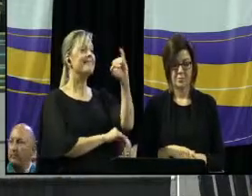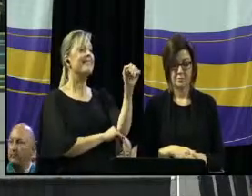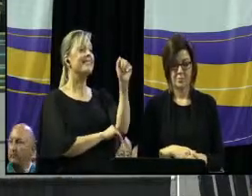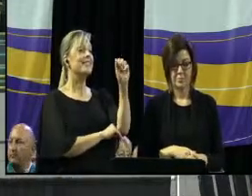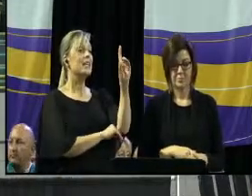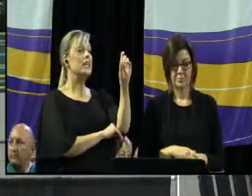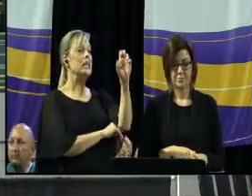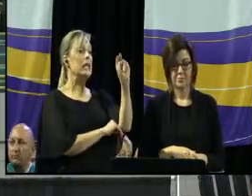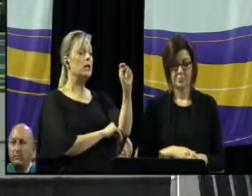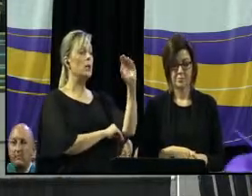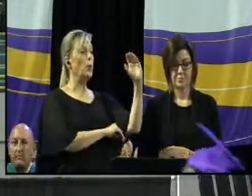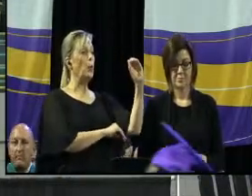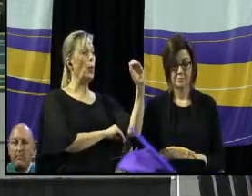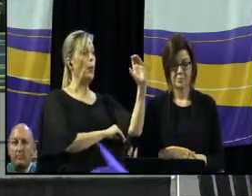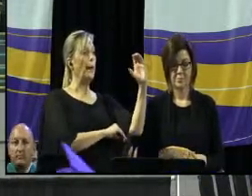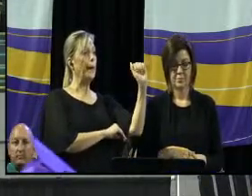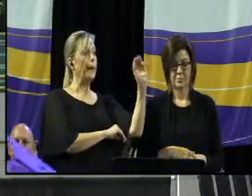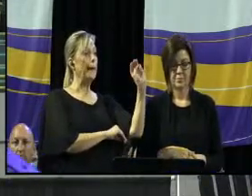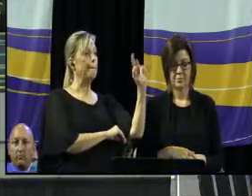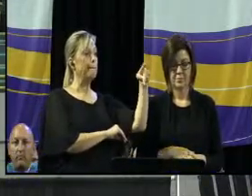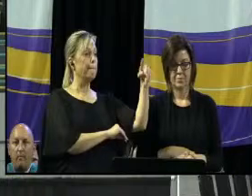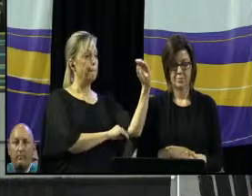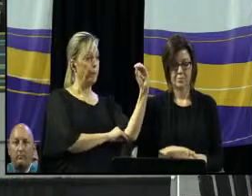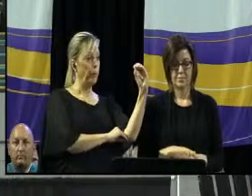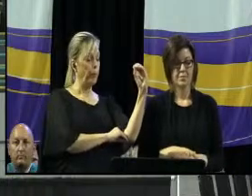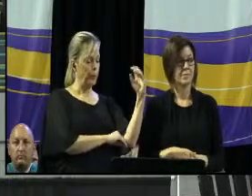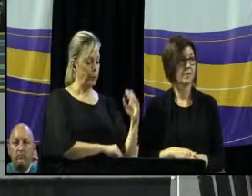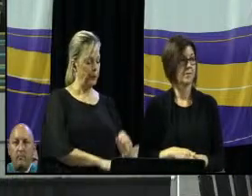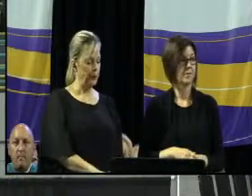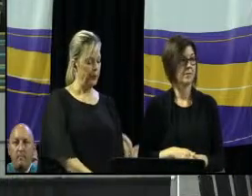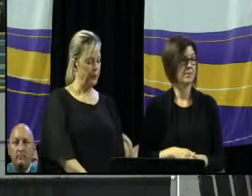Jaden Coleman Ocampo.